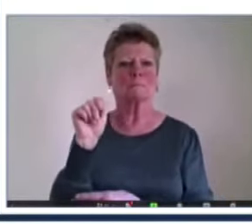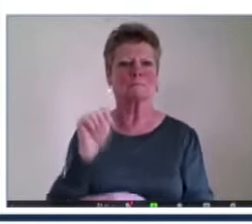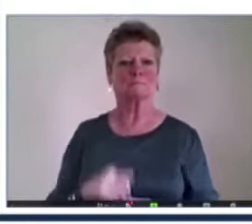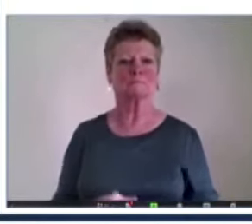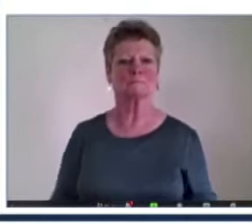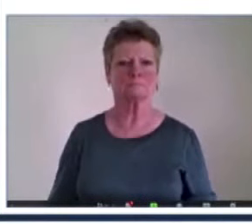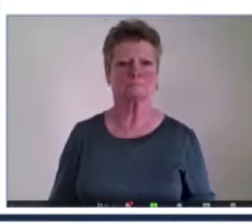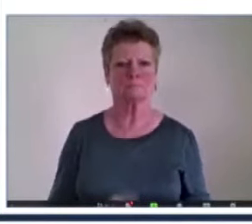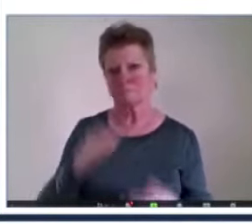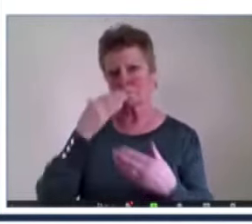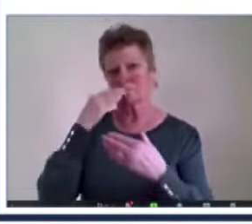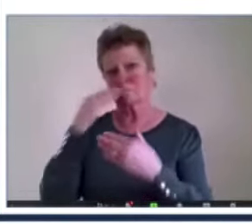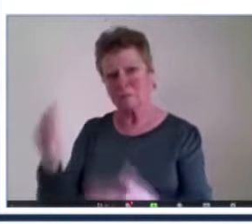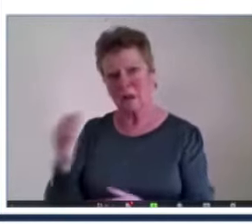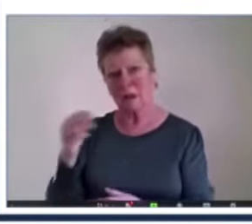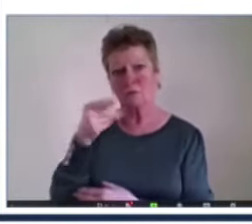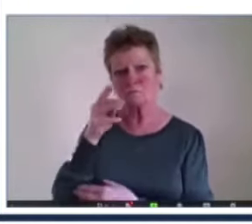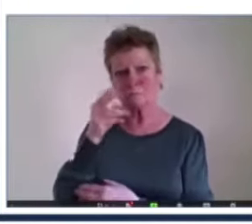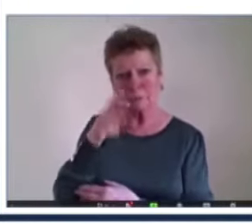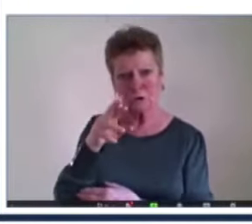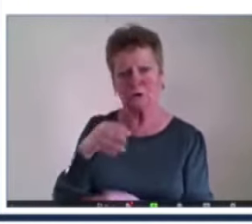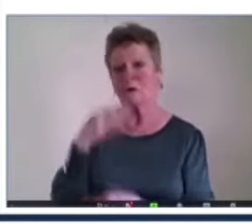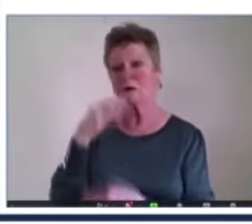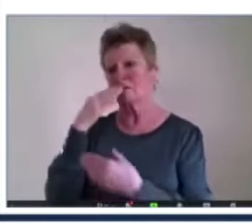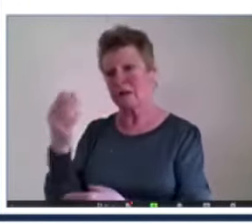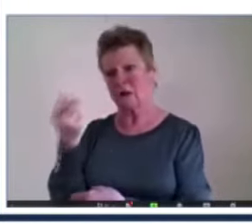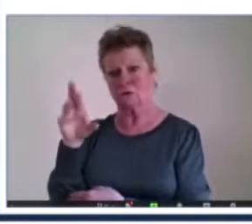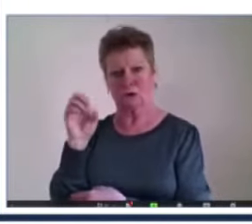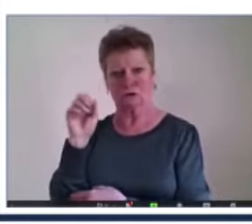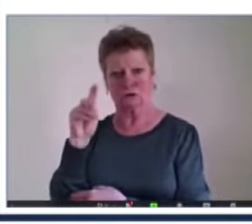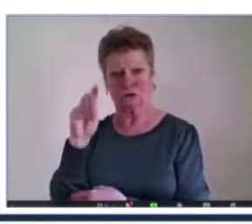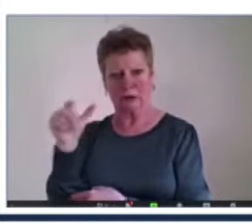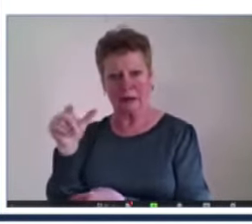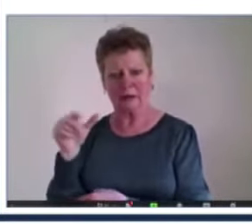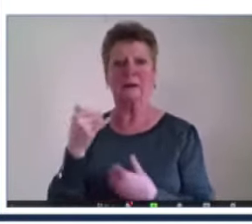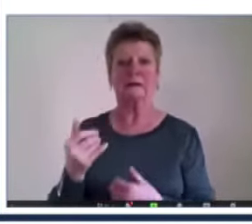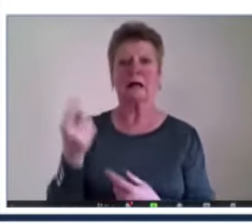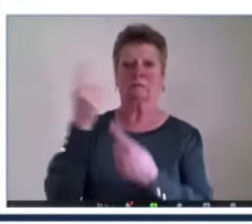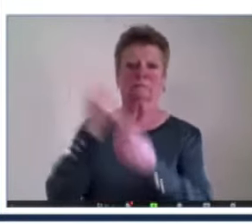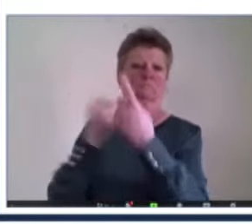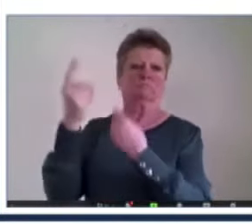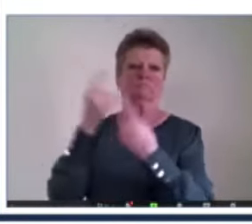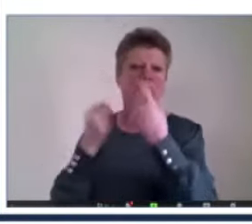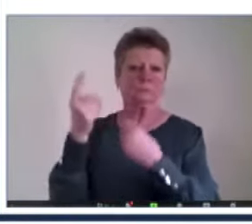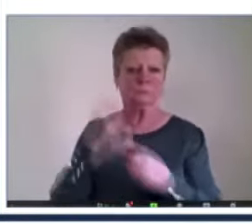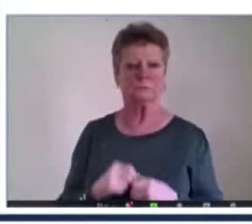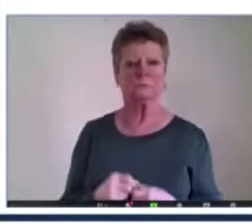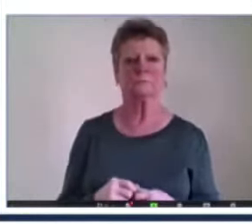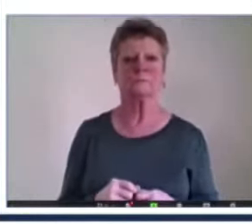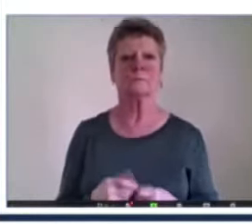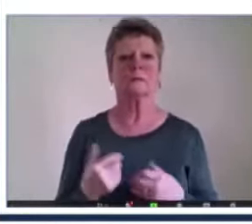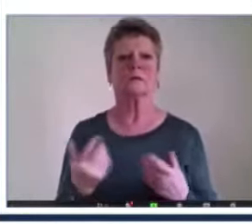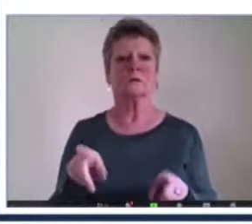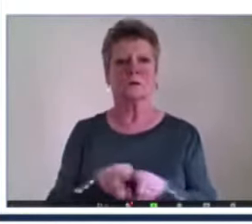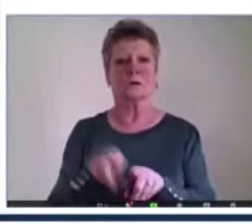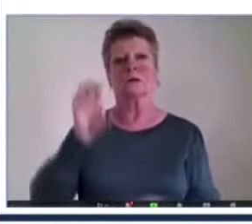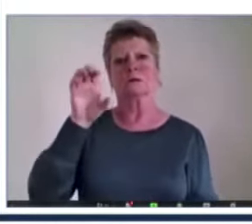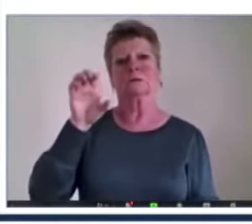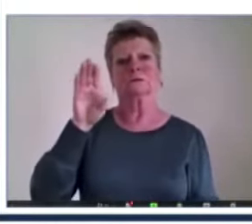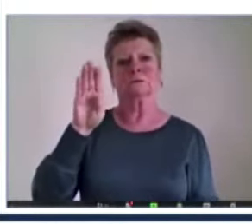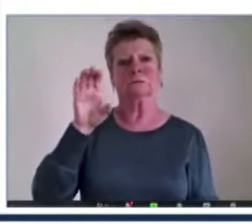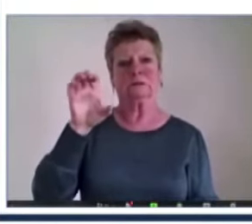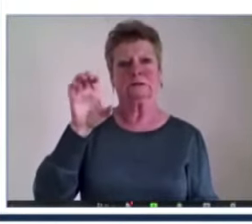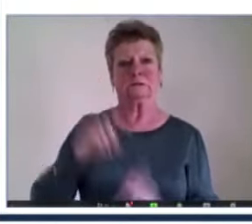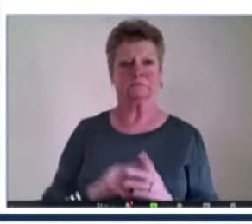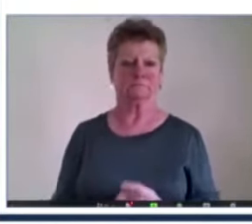Thank you, Dr. Strang. Thank you, Premier. We'll now take one question, one follow-up from reporters in the amount of time that we have. We'll start with Jean Laroche with CBC. Go ahead,